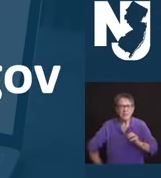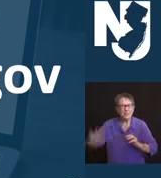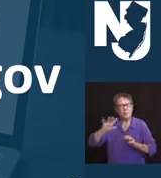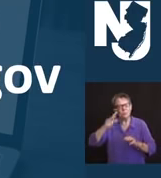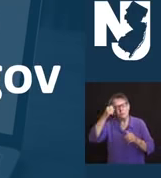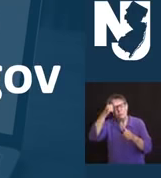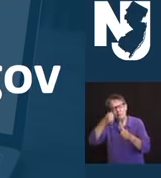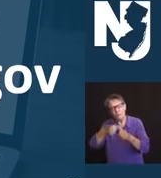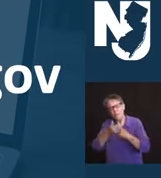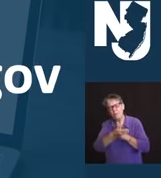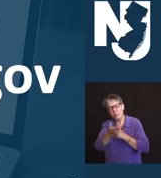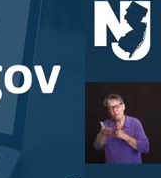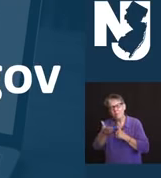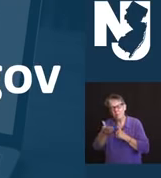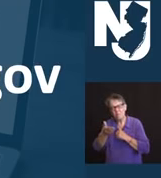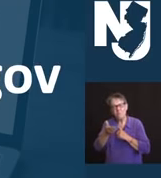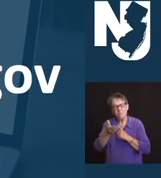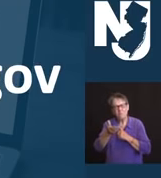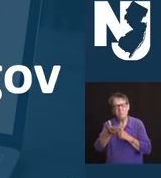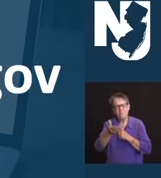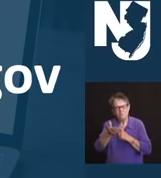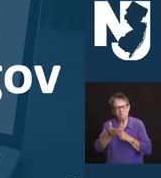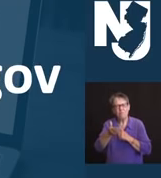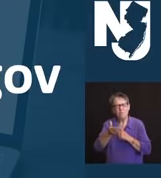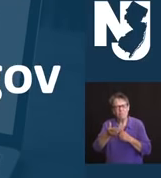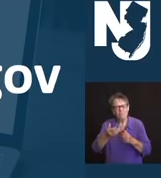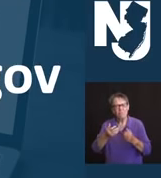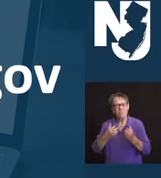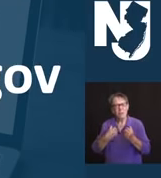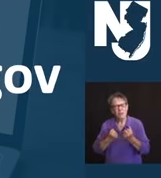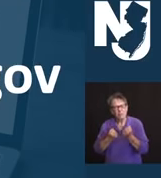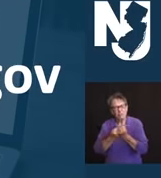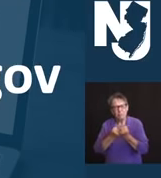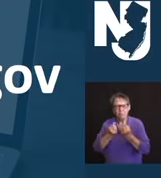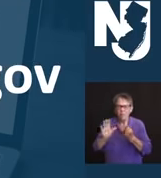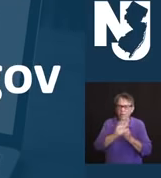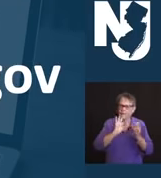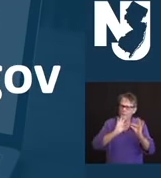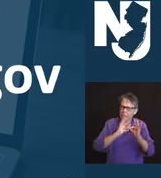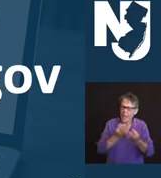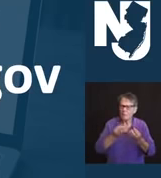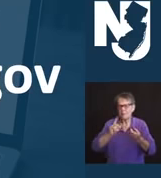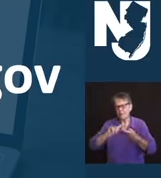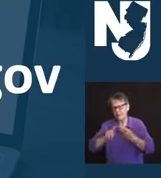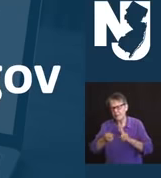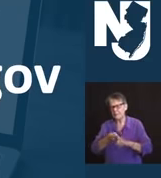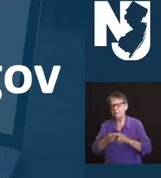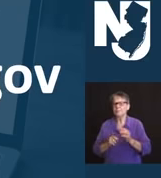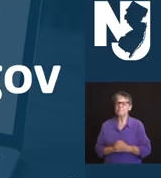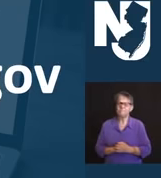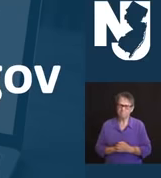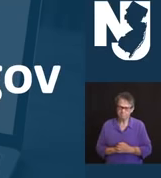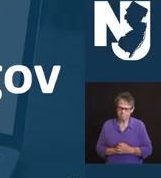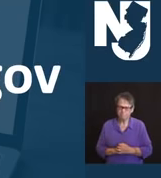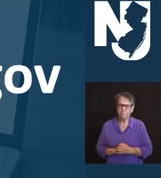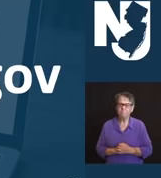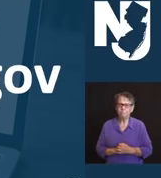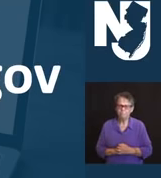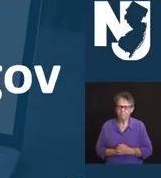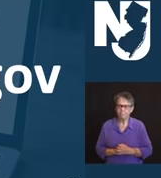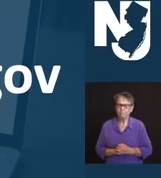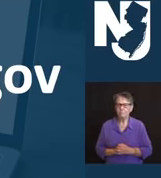solidarity with all who have been left behind. Several quick things here to shift gears before we turn things over and ask